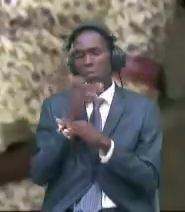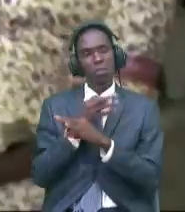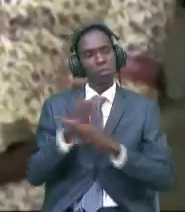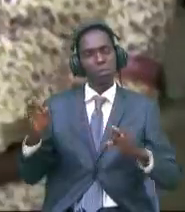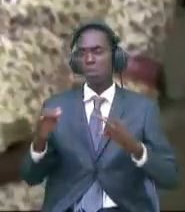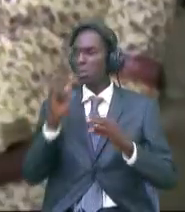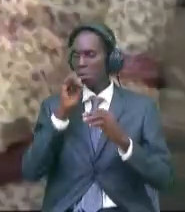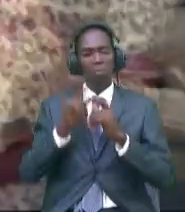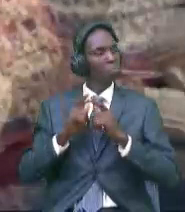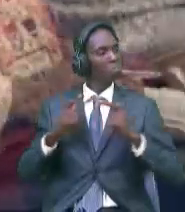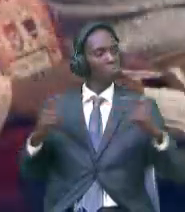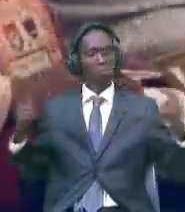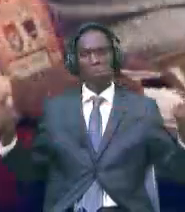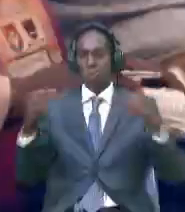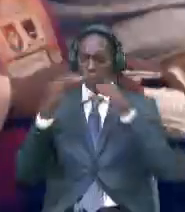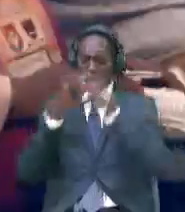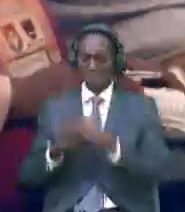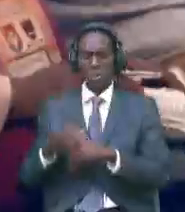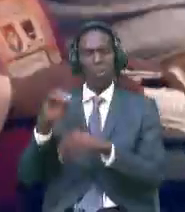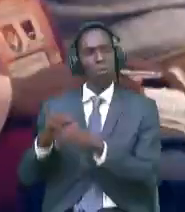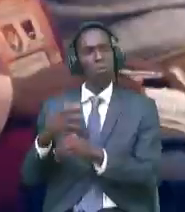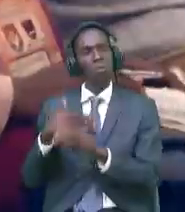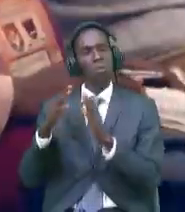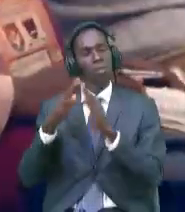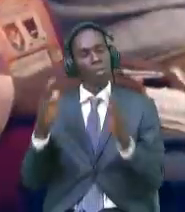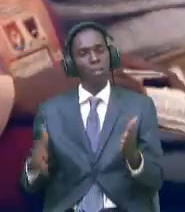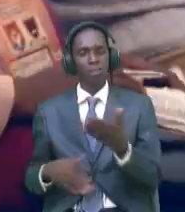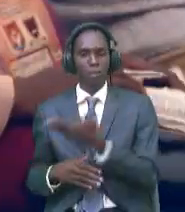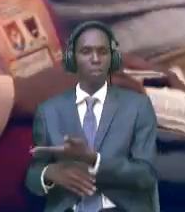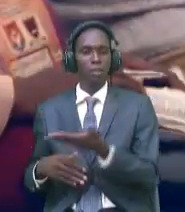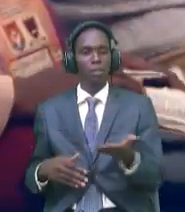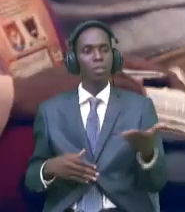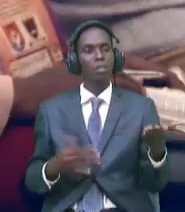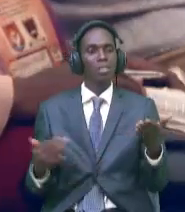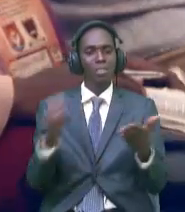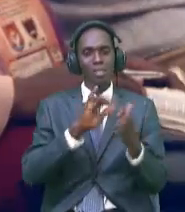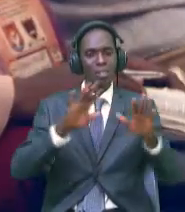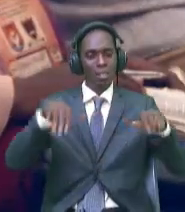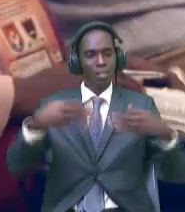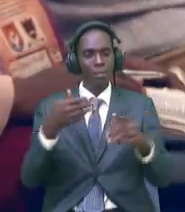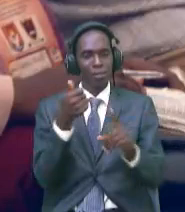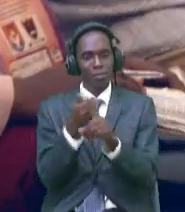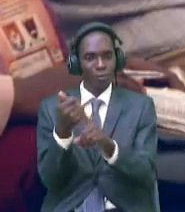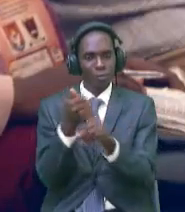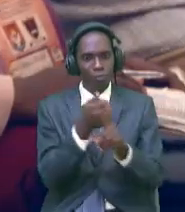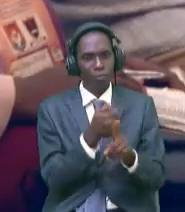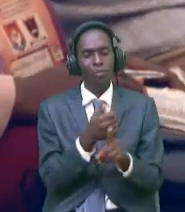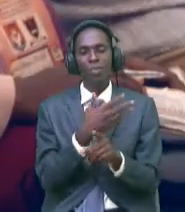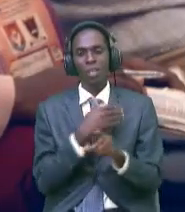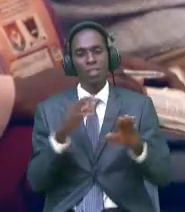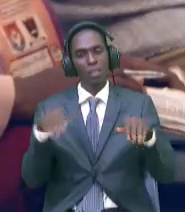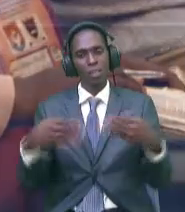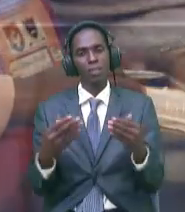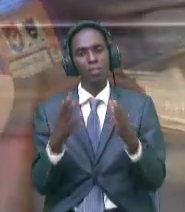take the house for the worship of our God in heaven. They gave themselves and they gave their property. 2